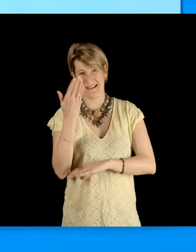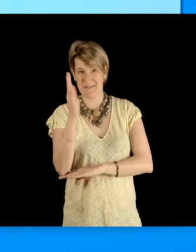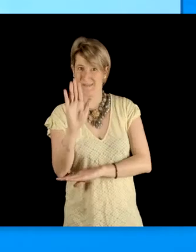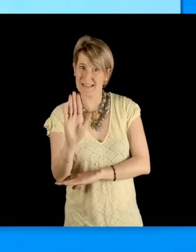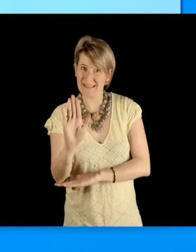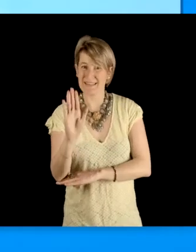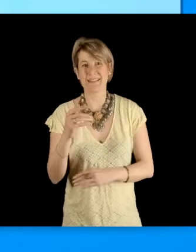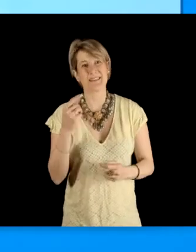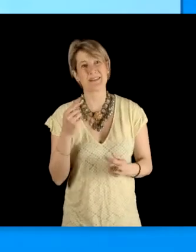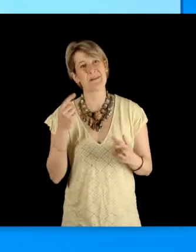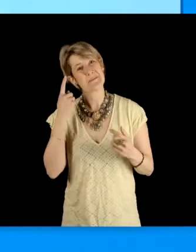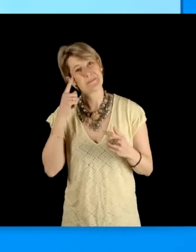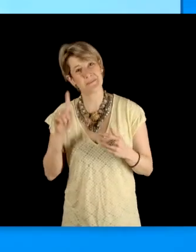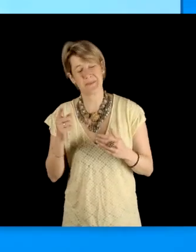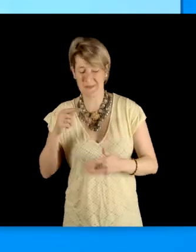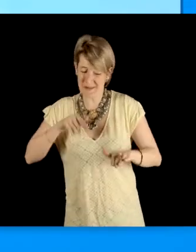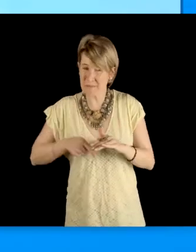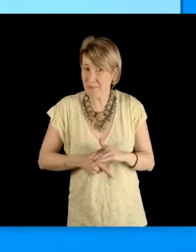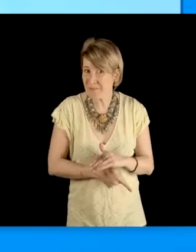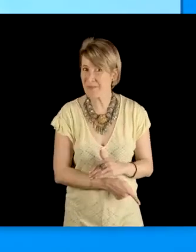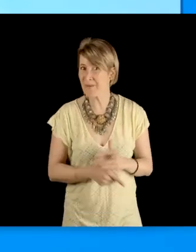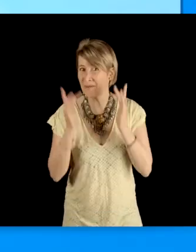Patel to deepen our meditation experience.